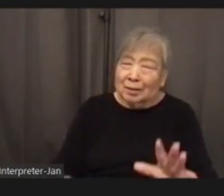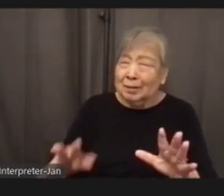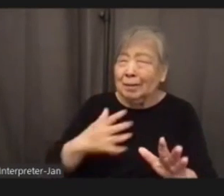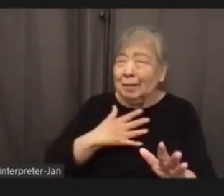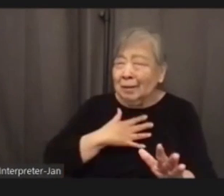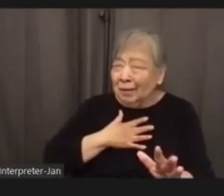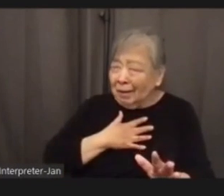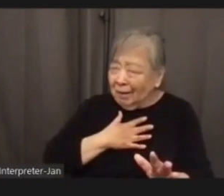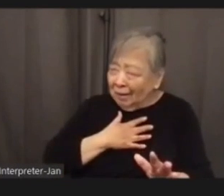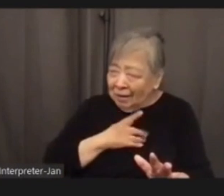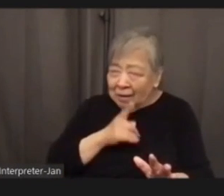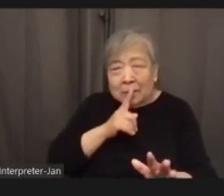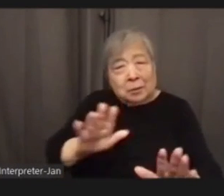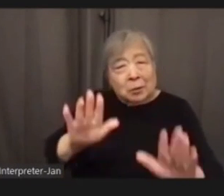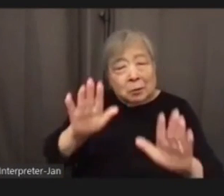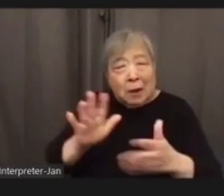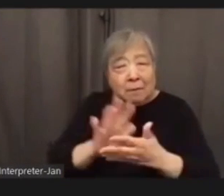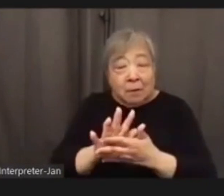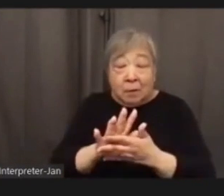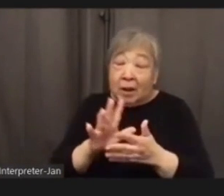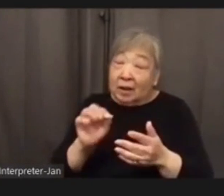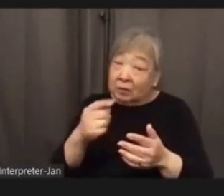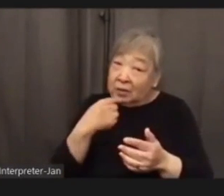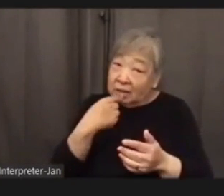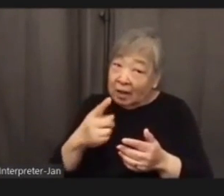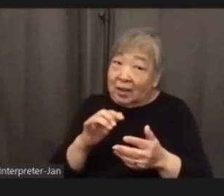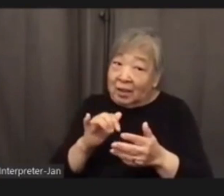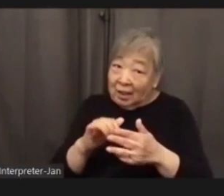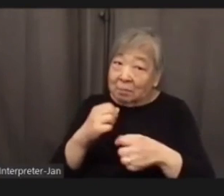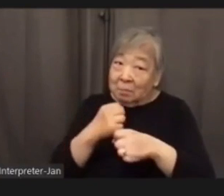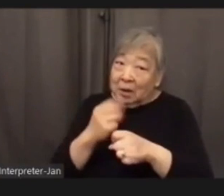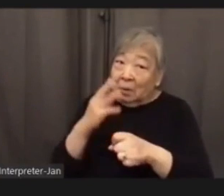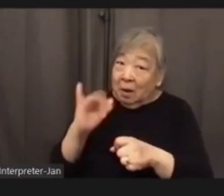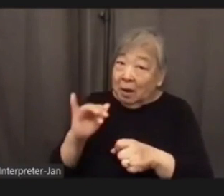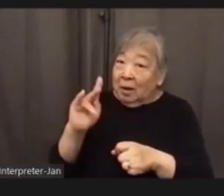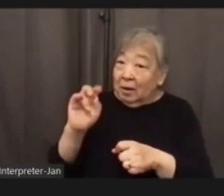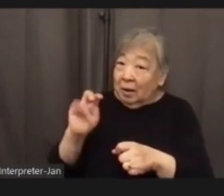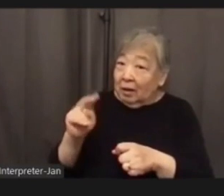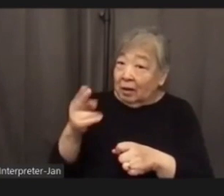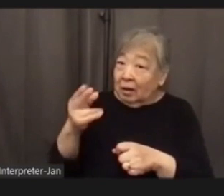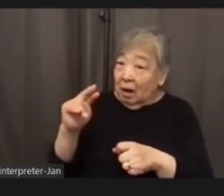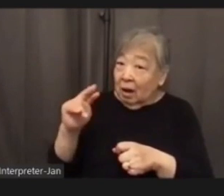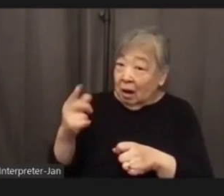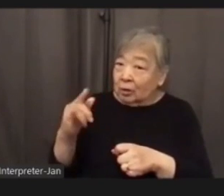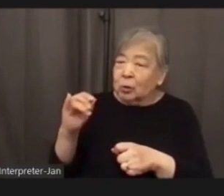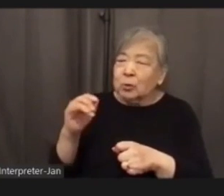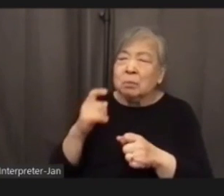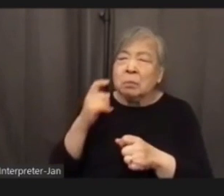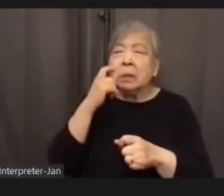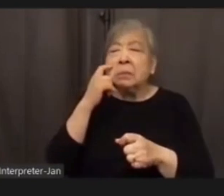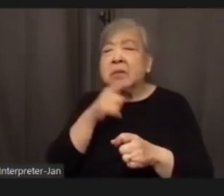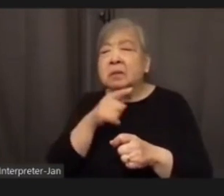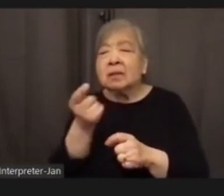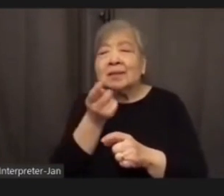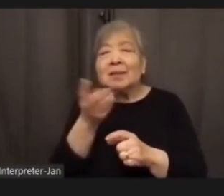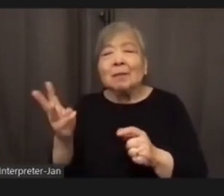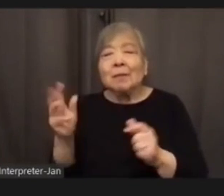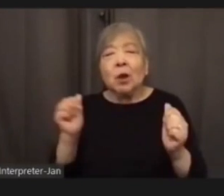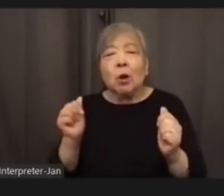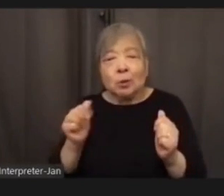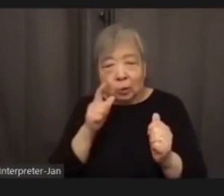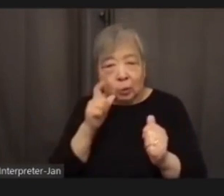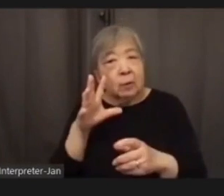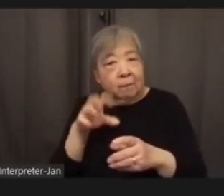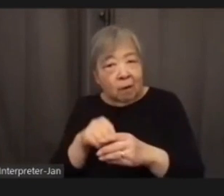Great video, and I should say it was made by Ken Honjo, right? And we saw little glimpses of any number of the artists that are featured on